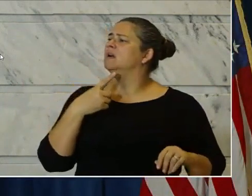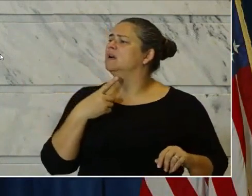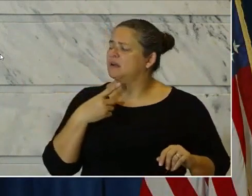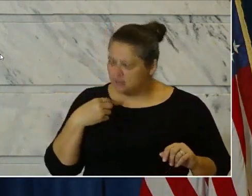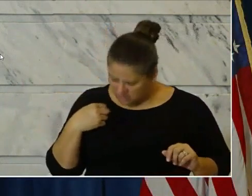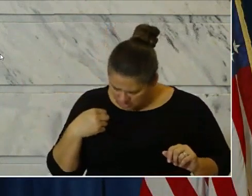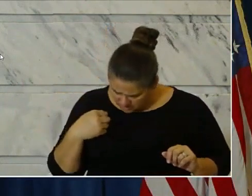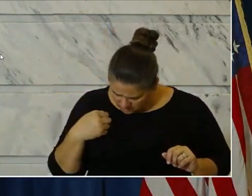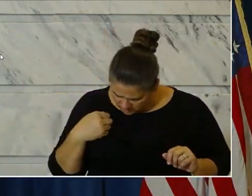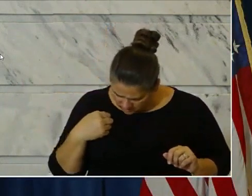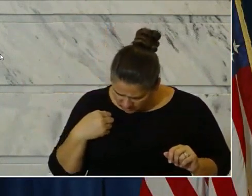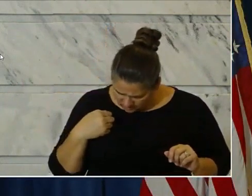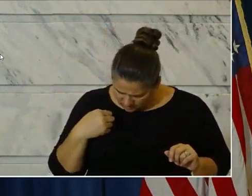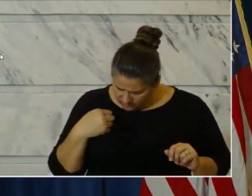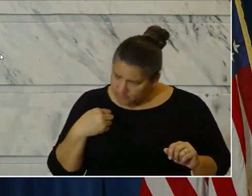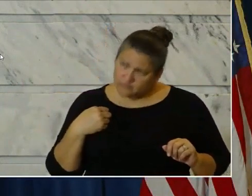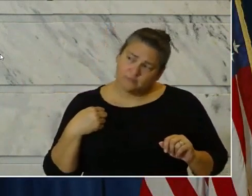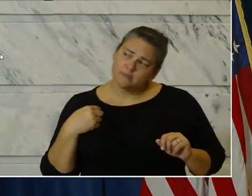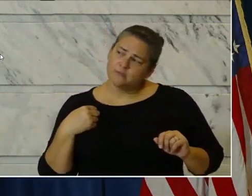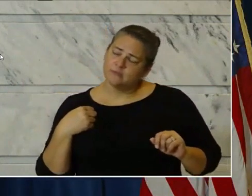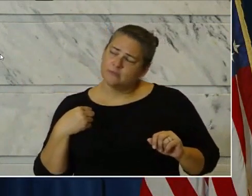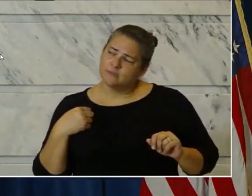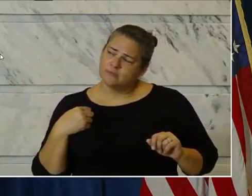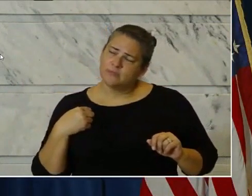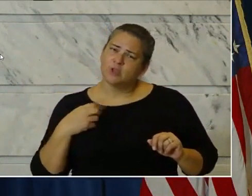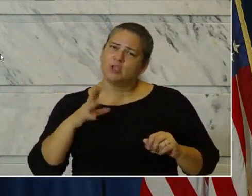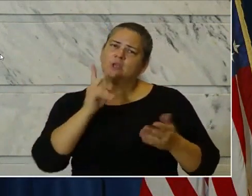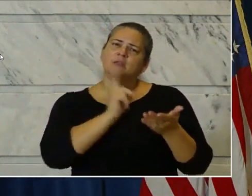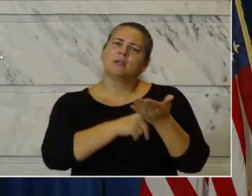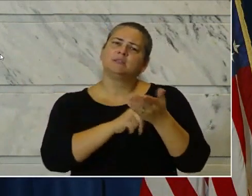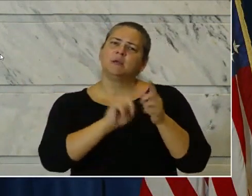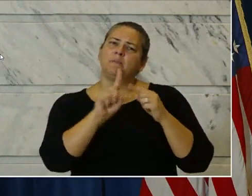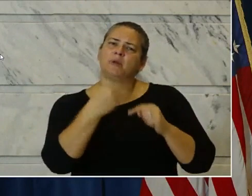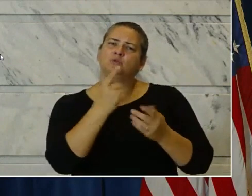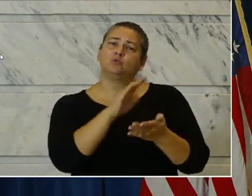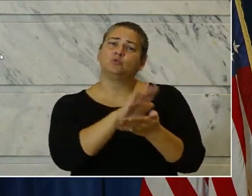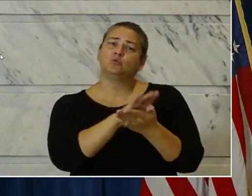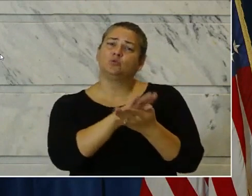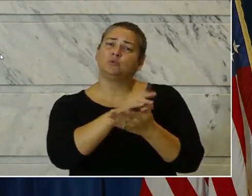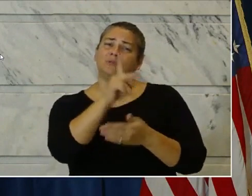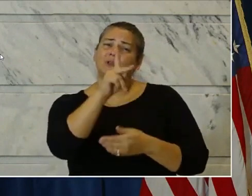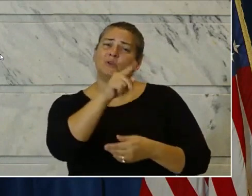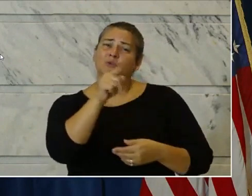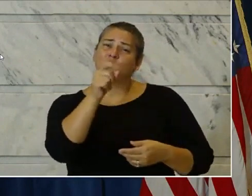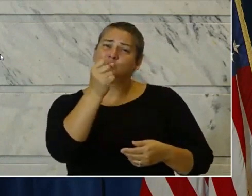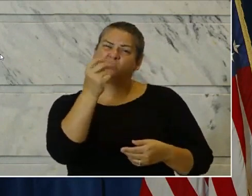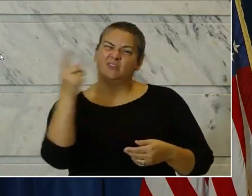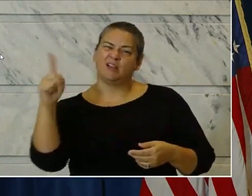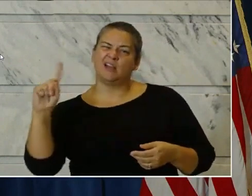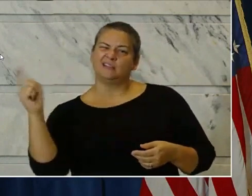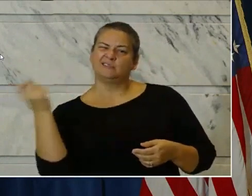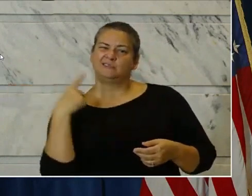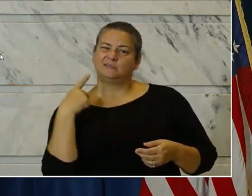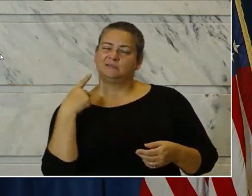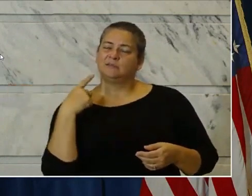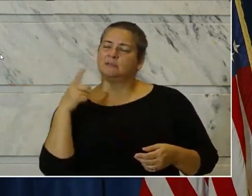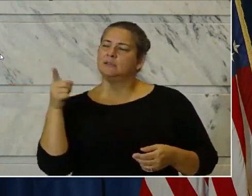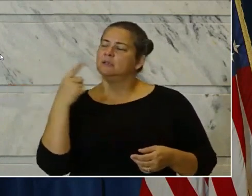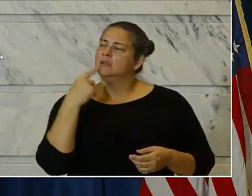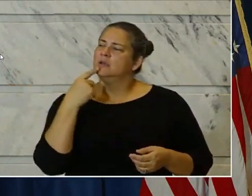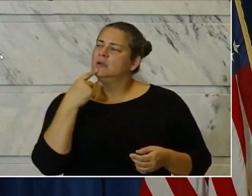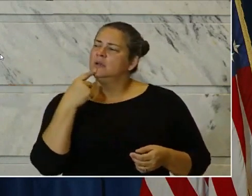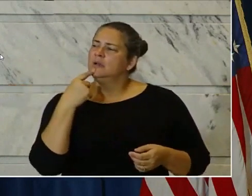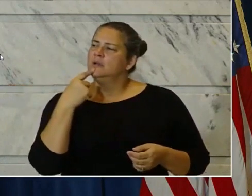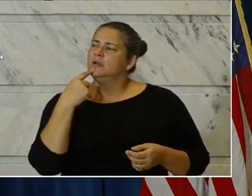I guess the discussion about K through 12 schools. Obviously today is the day that, at least the statewide recommendation, you said, you know, you can